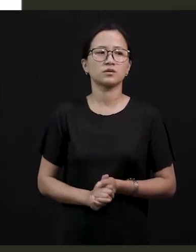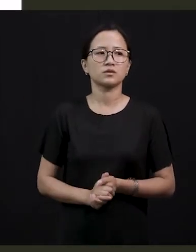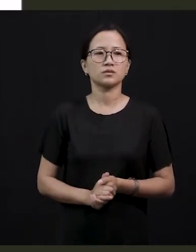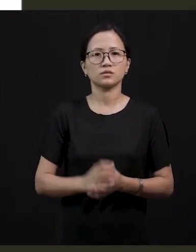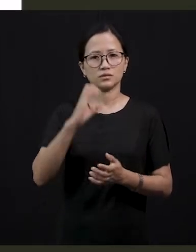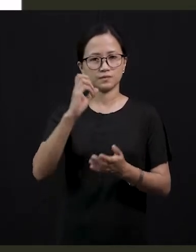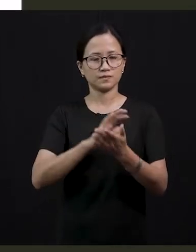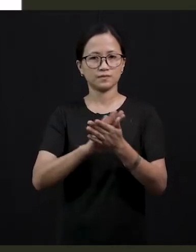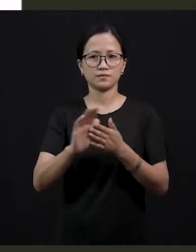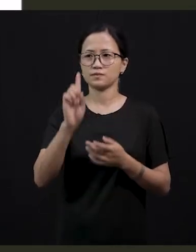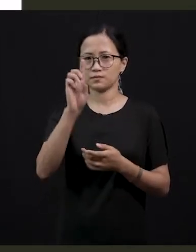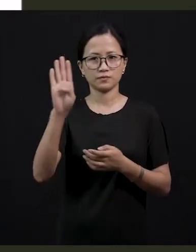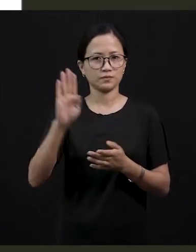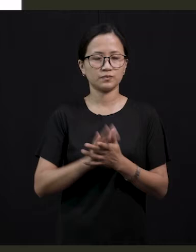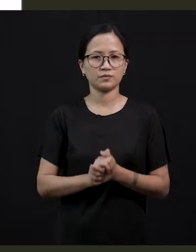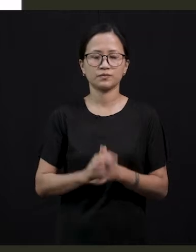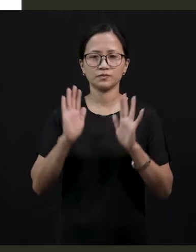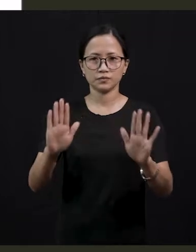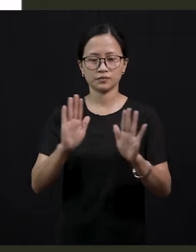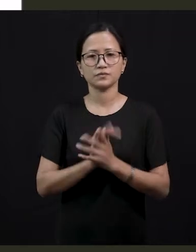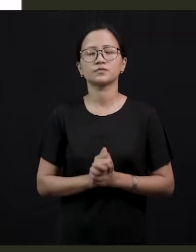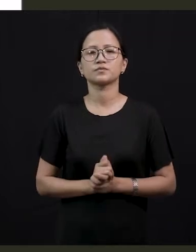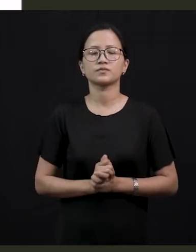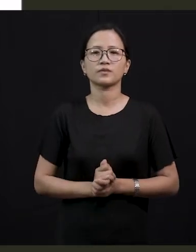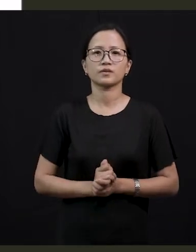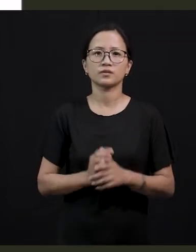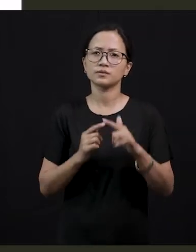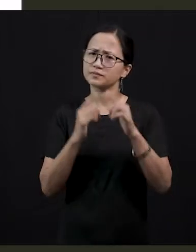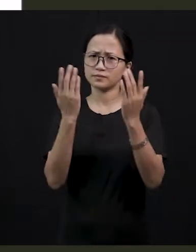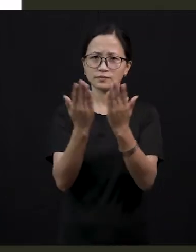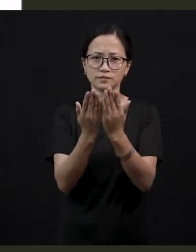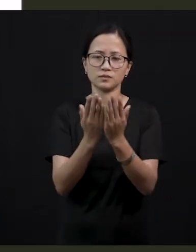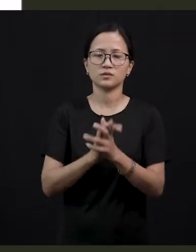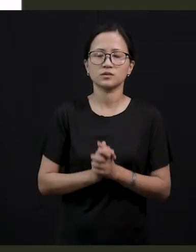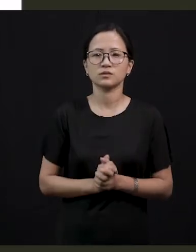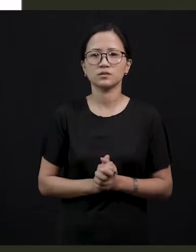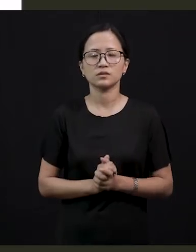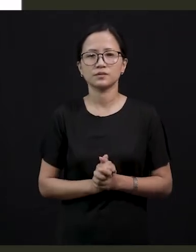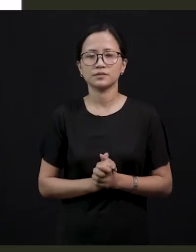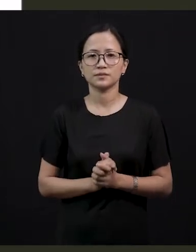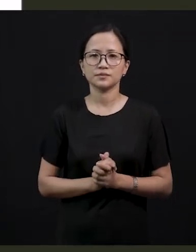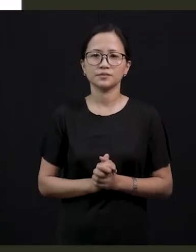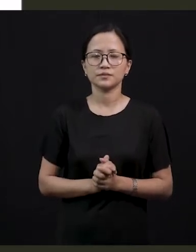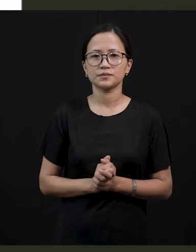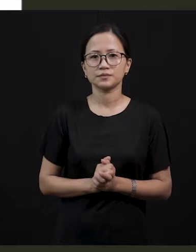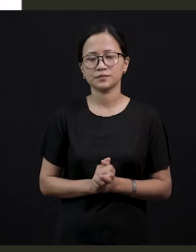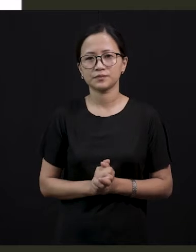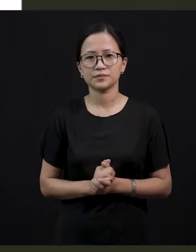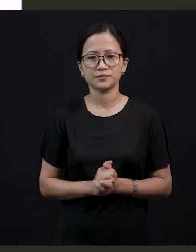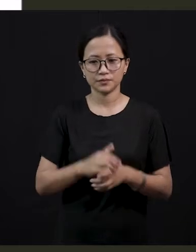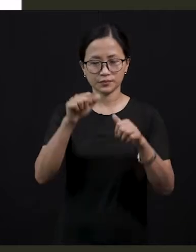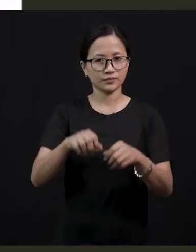this is your chapter number 14, and if you have your social science textbook right in front of your eyes,